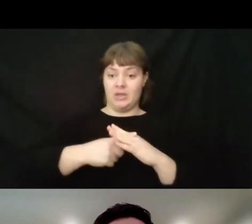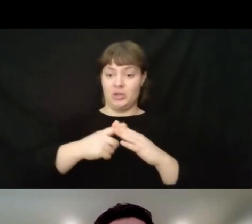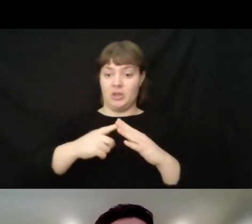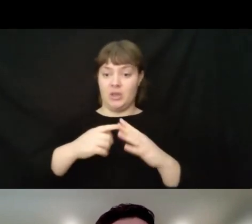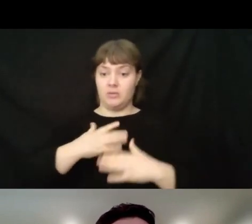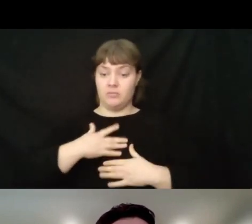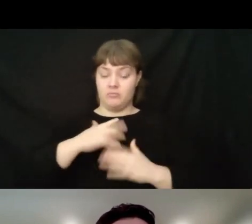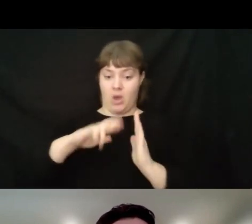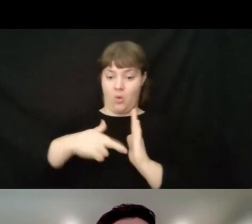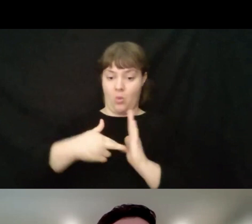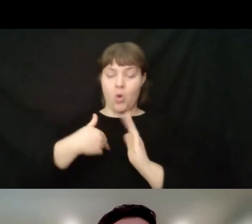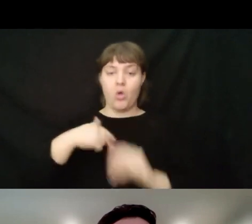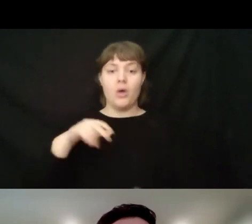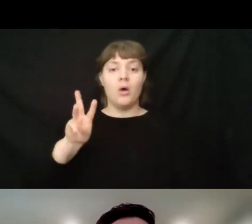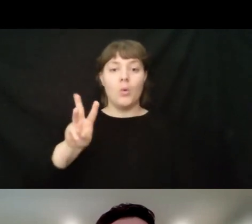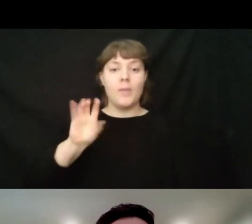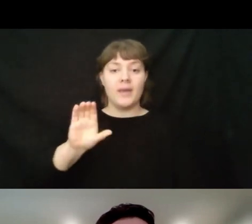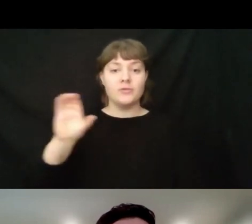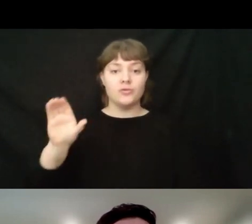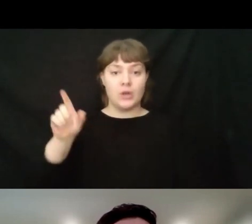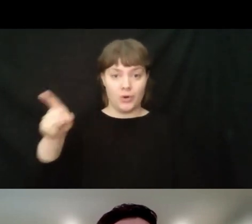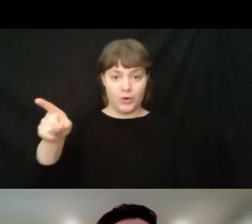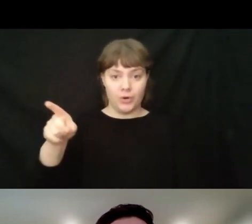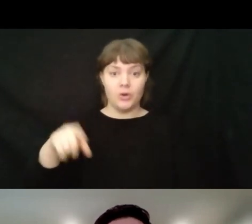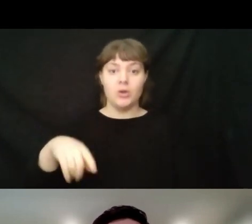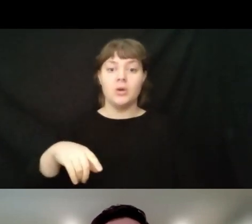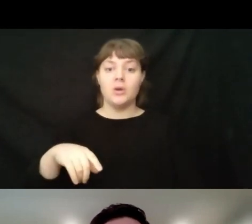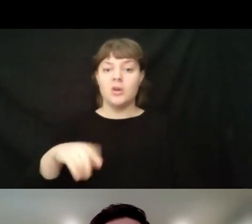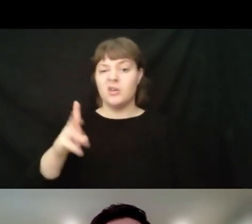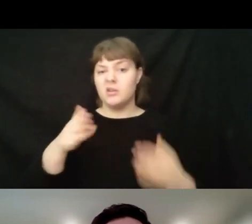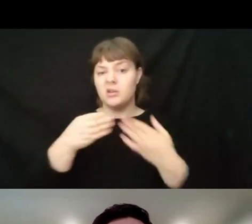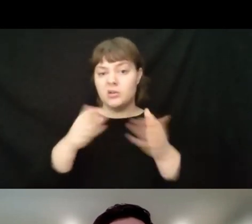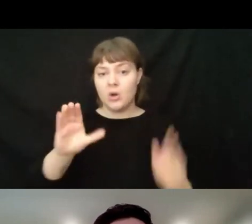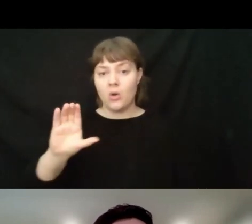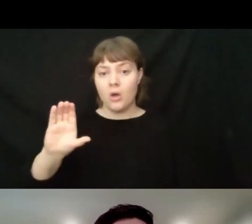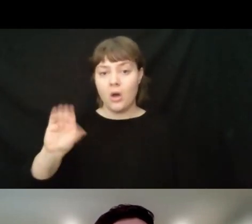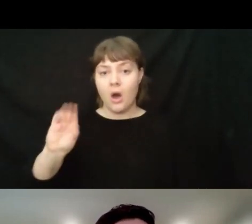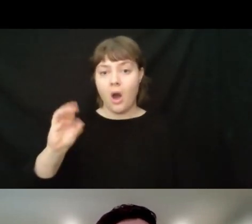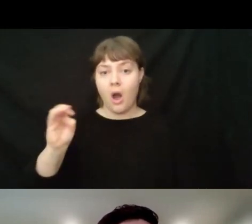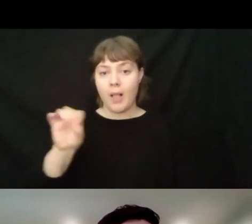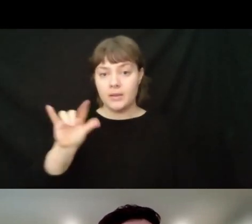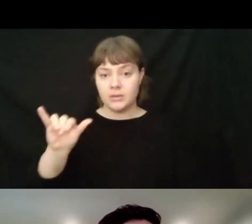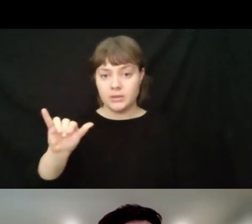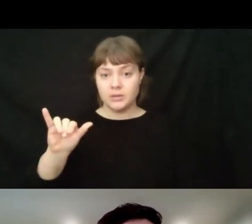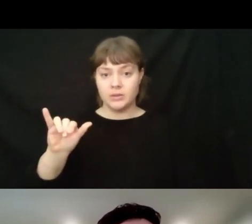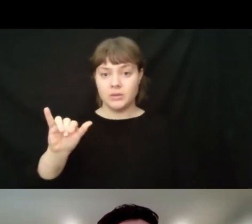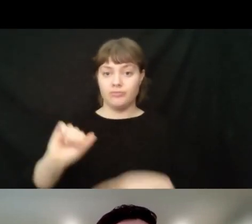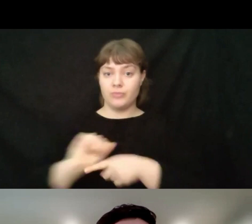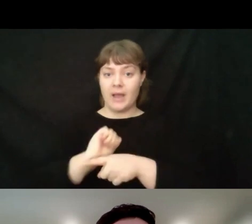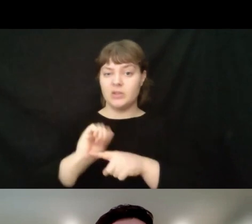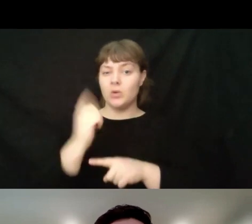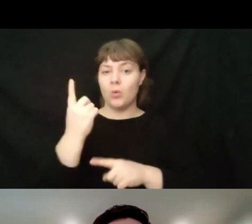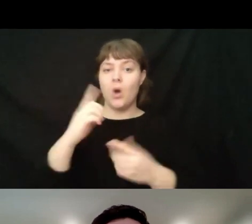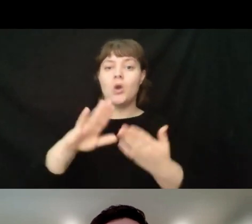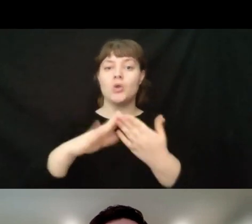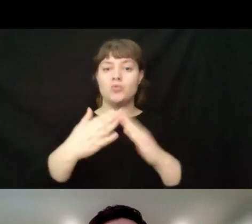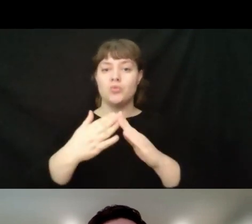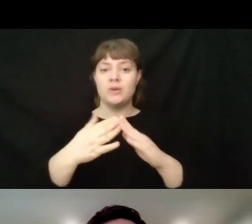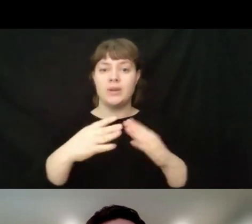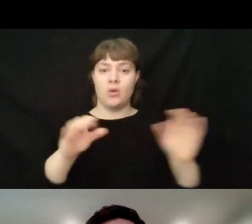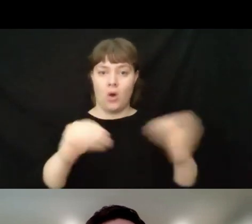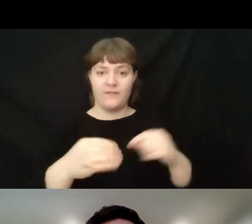the Wilmot Cancer Center doing general oncology practice in one of our community sites, which